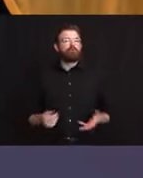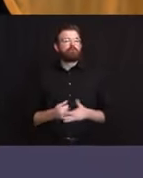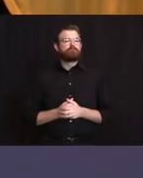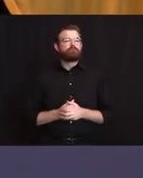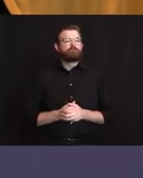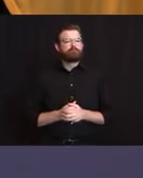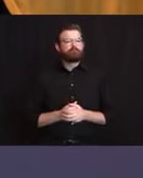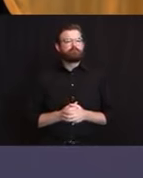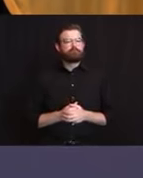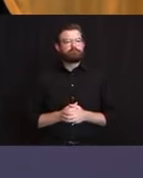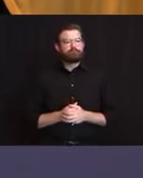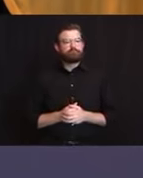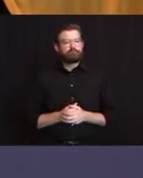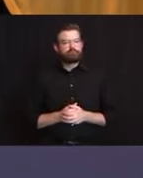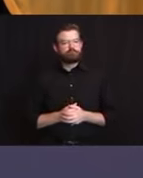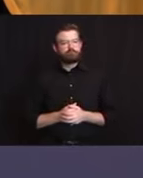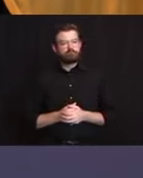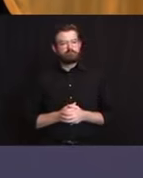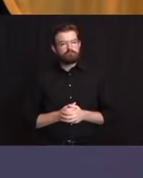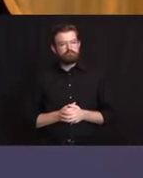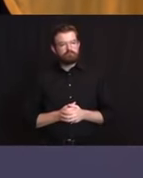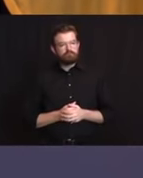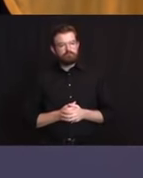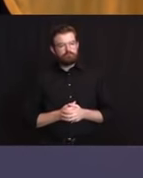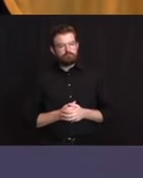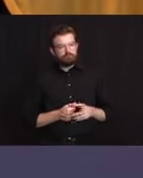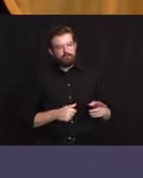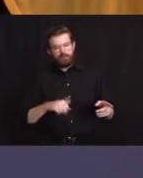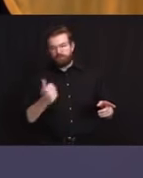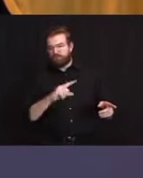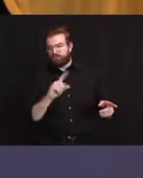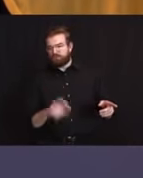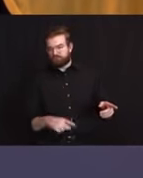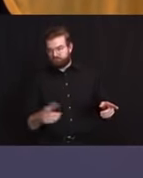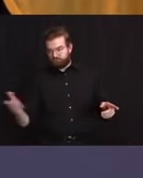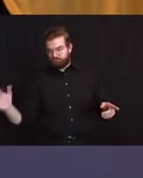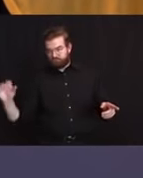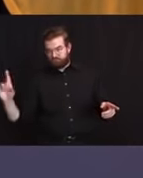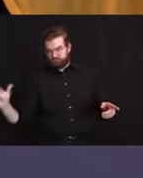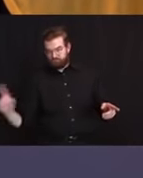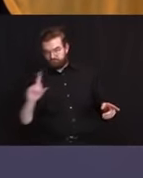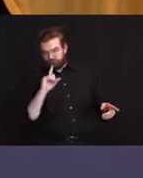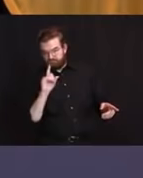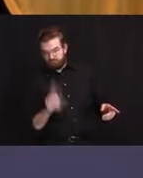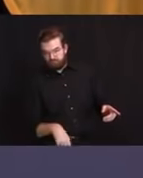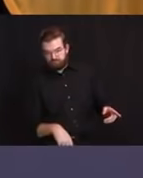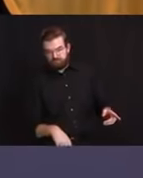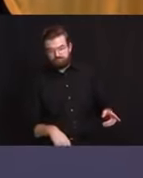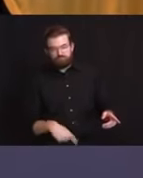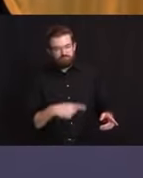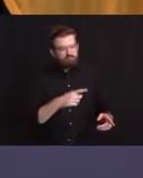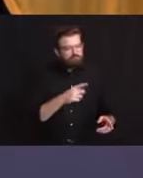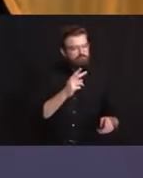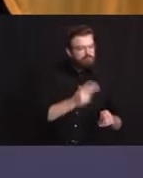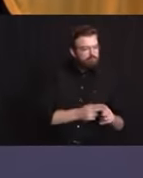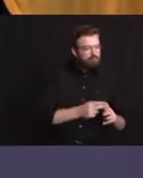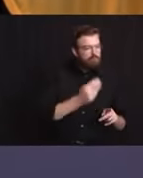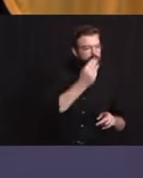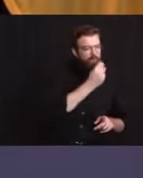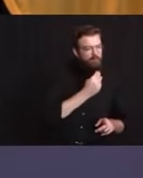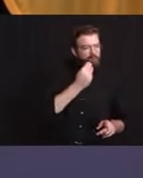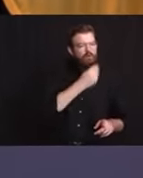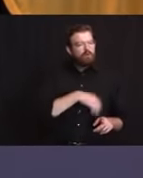Judy, I think I'm going to turn to you on the others in terms of, you mentioned Monmouth, Bergen, and Hudson are showing low numbers on both deaths and